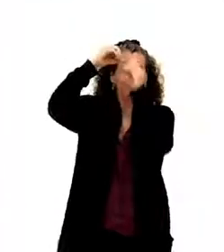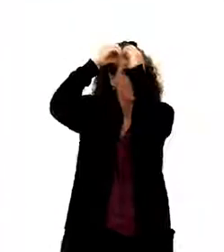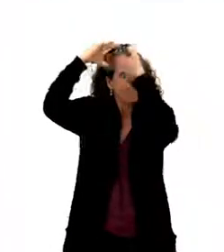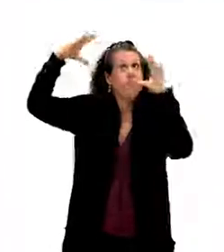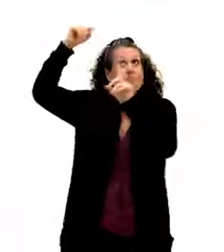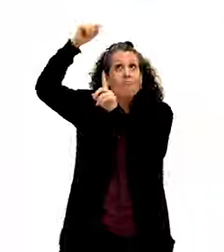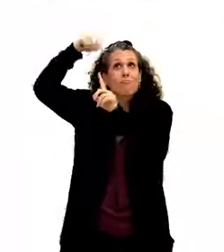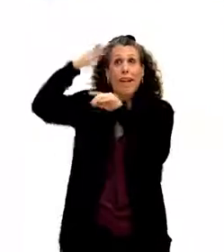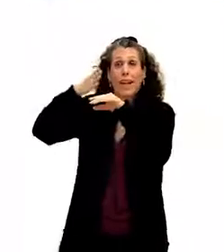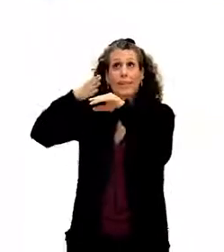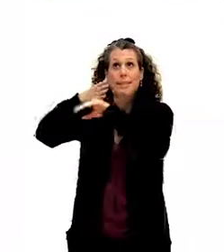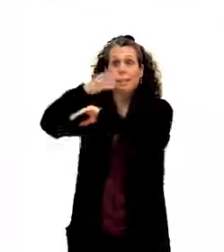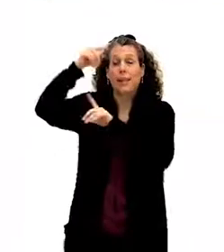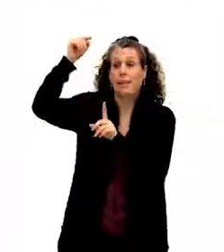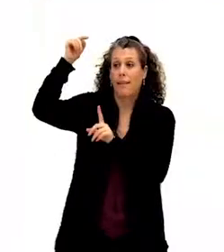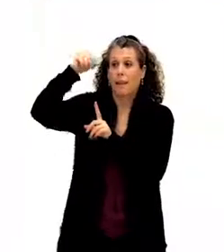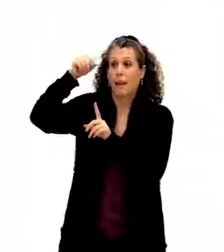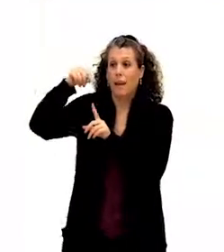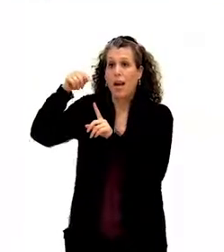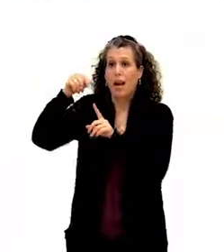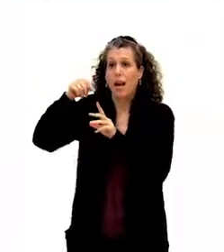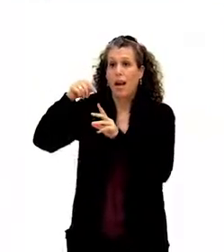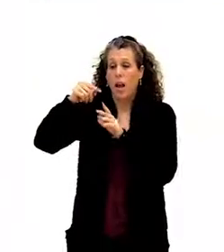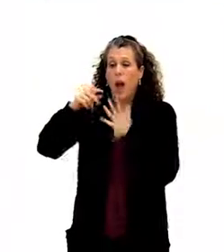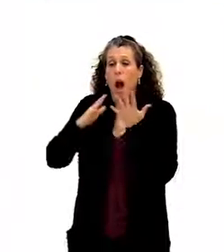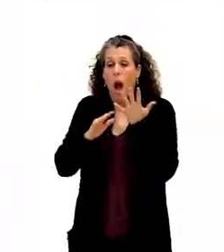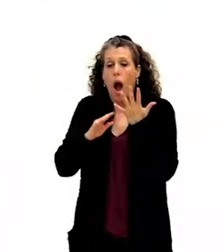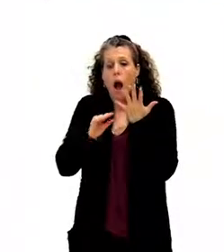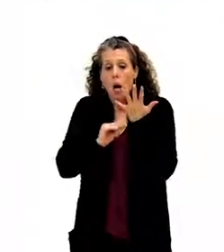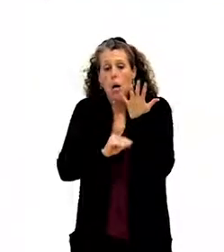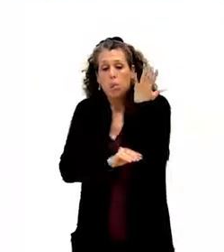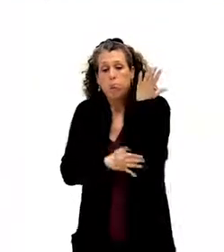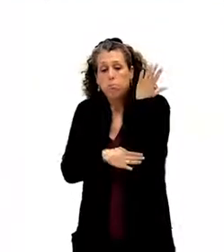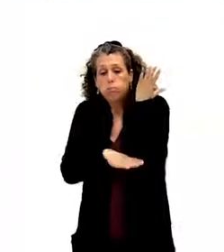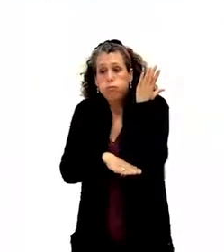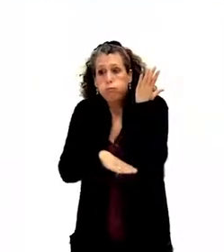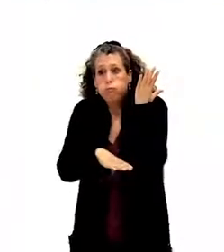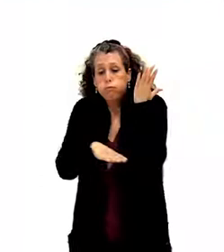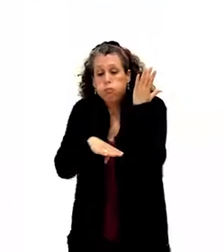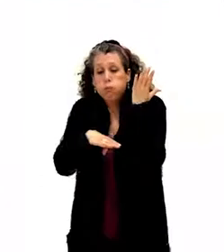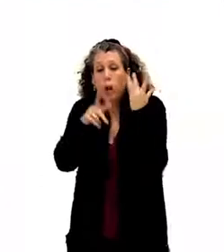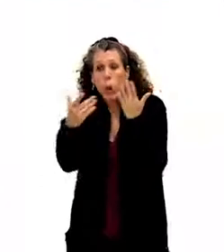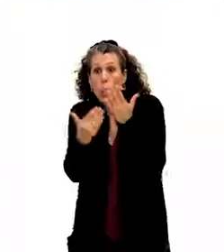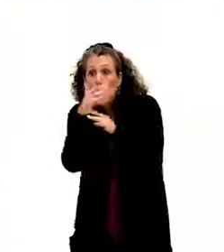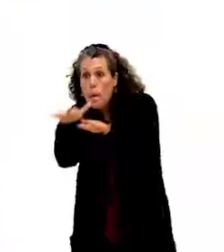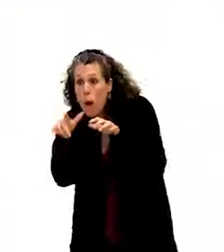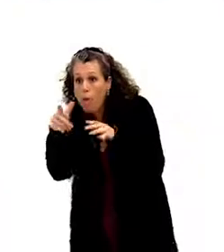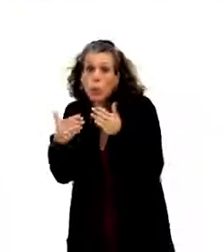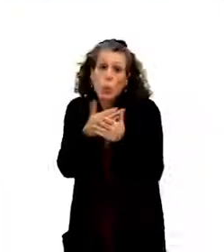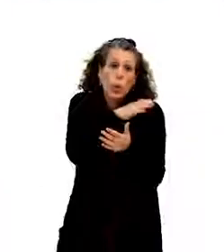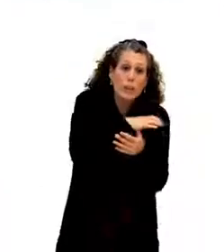accessibility is coming as a priority for the new parliament and the new